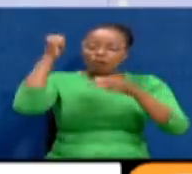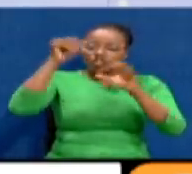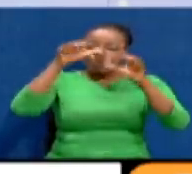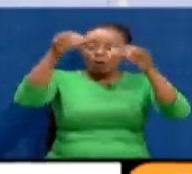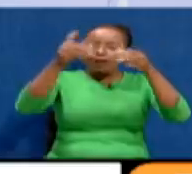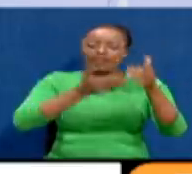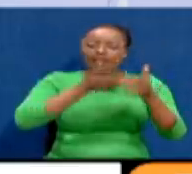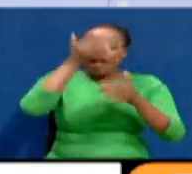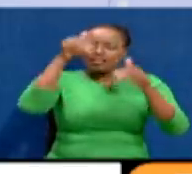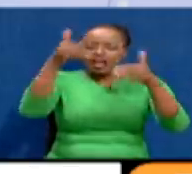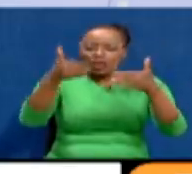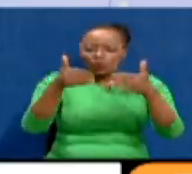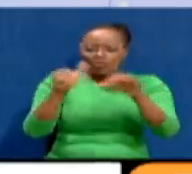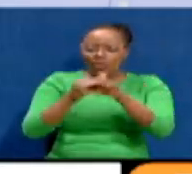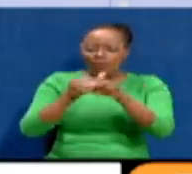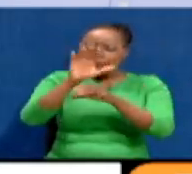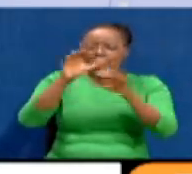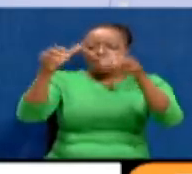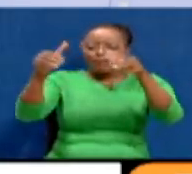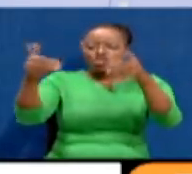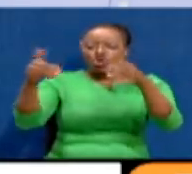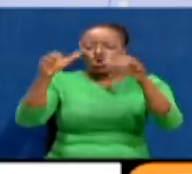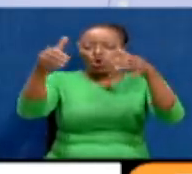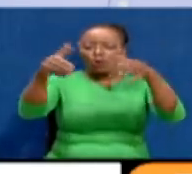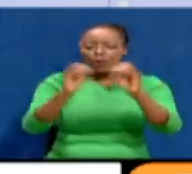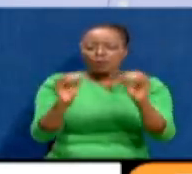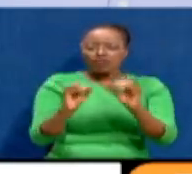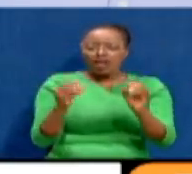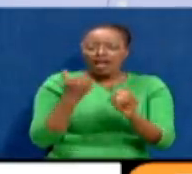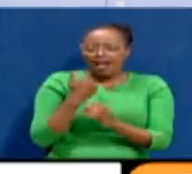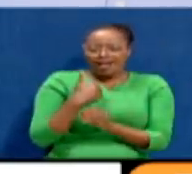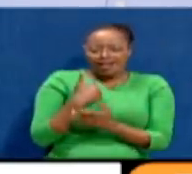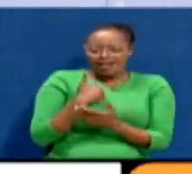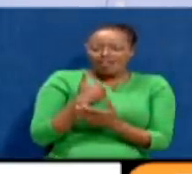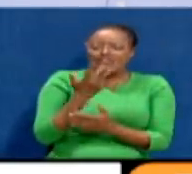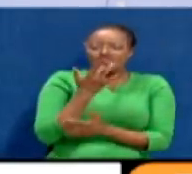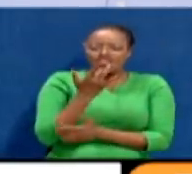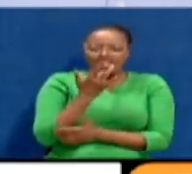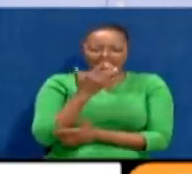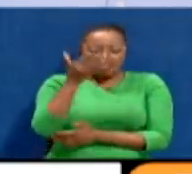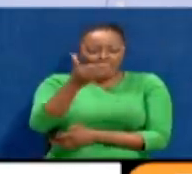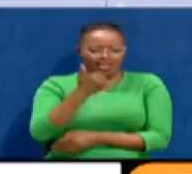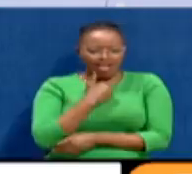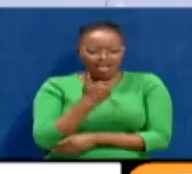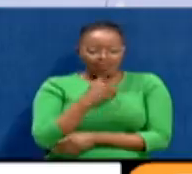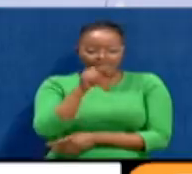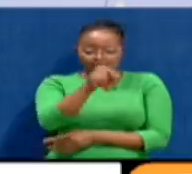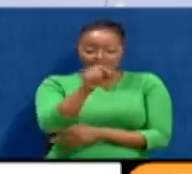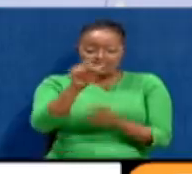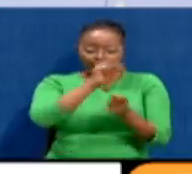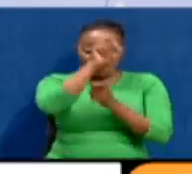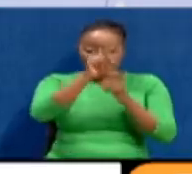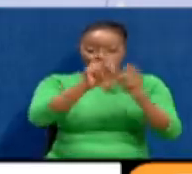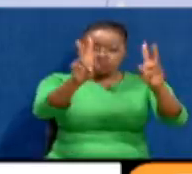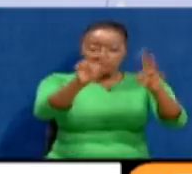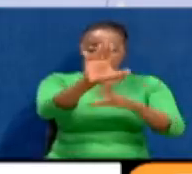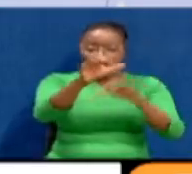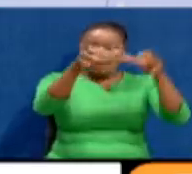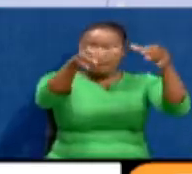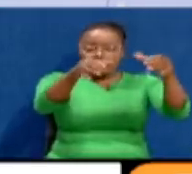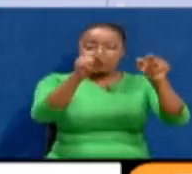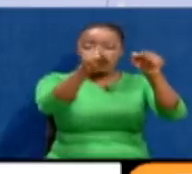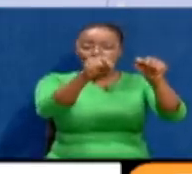against either members of their parties or not, there's also a double standard as well. And Honorable John Mbadi, on this particular matter, your party